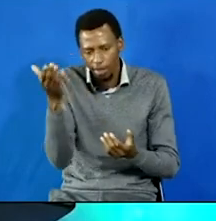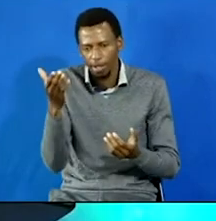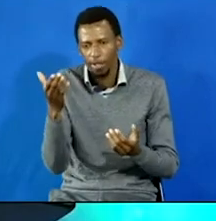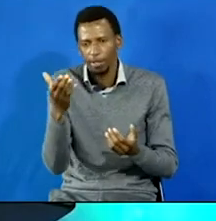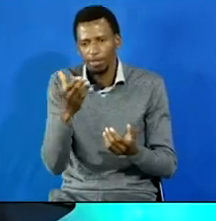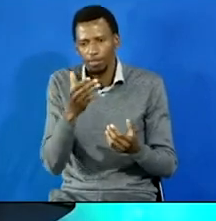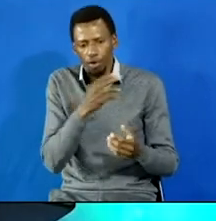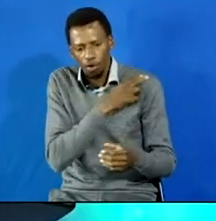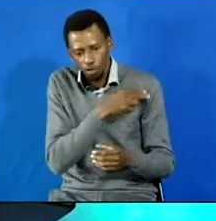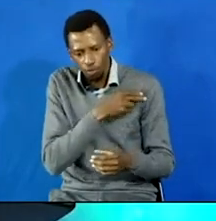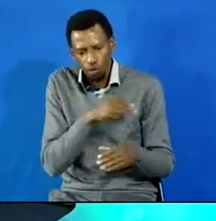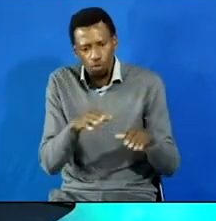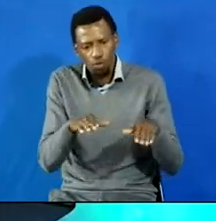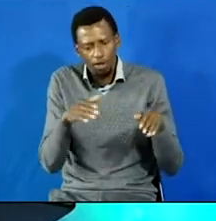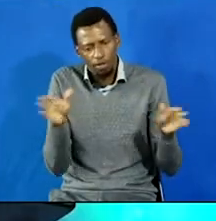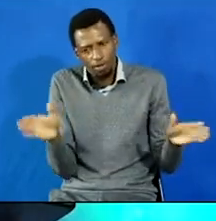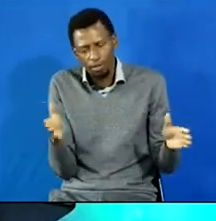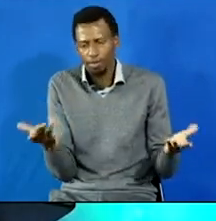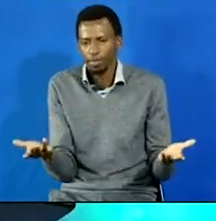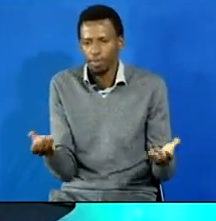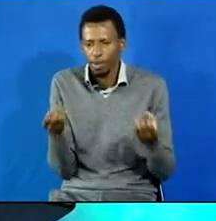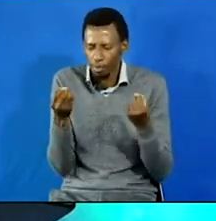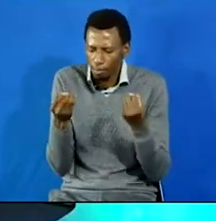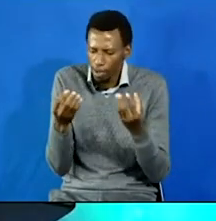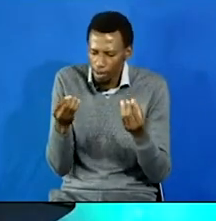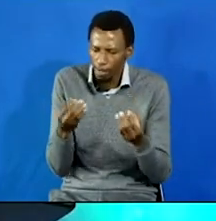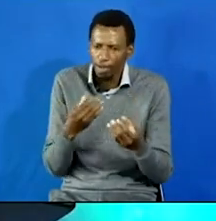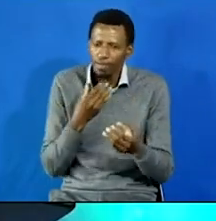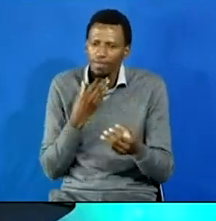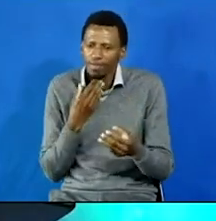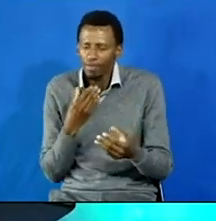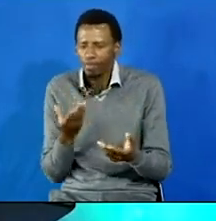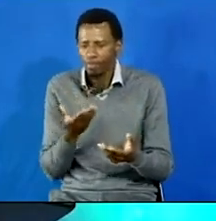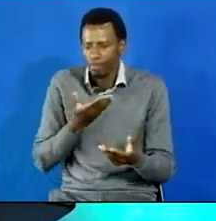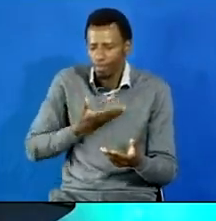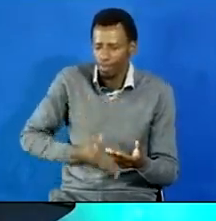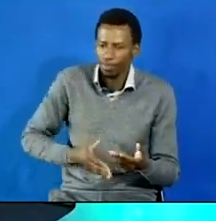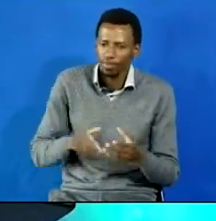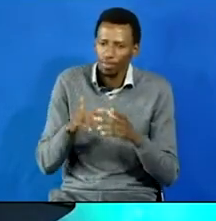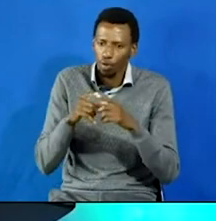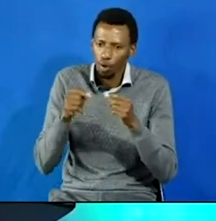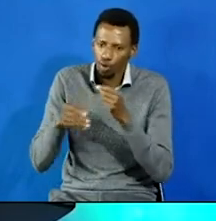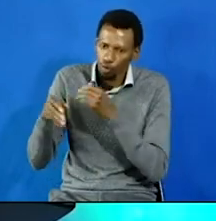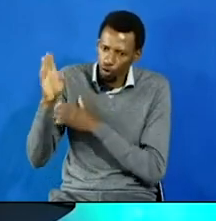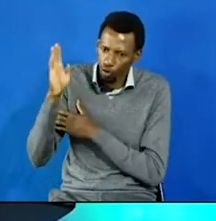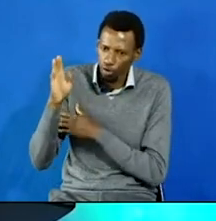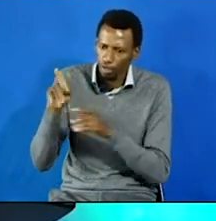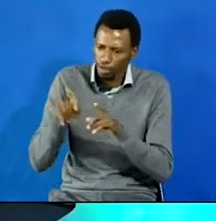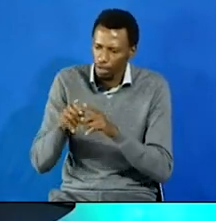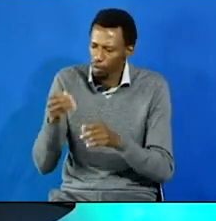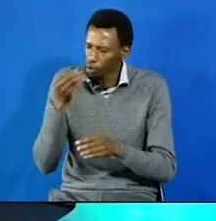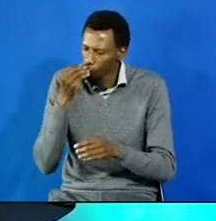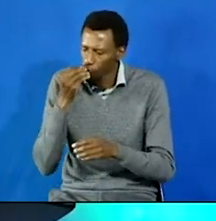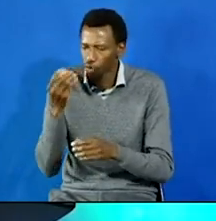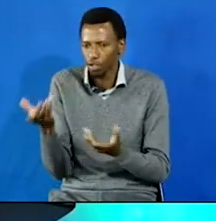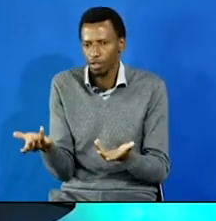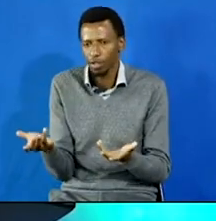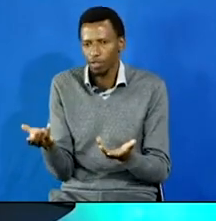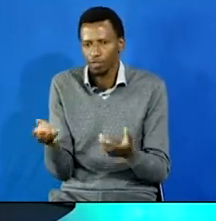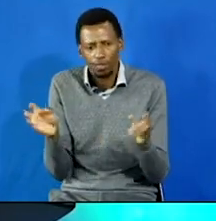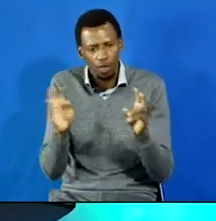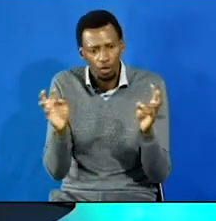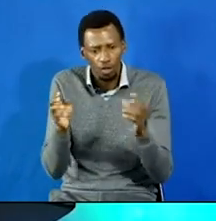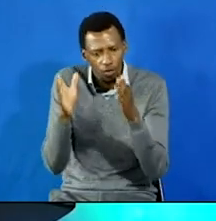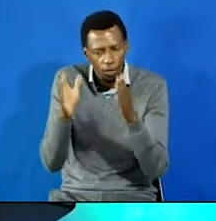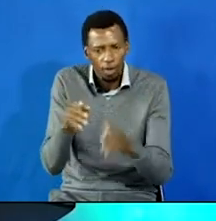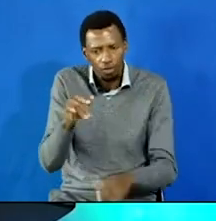them. There are many who are thirsty. There are many who are hungry for the word of God and even for the food, physical food. And they are looking for someone. You